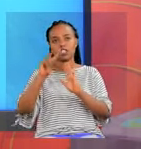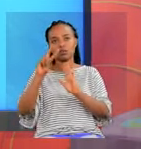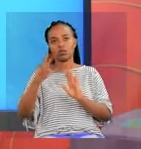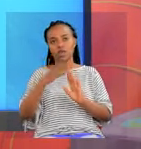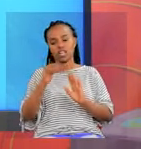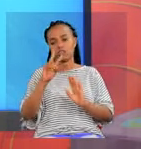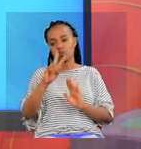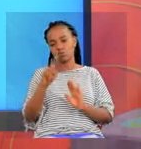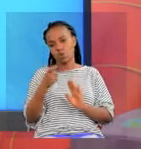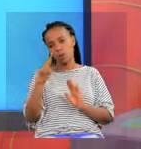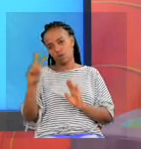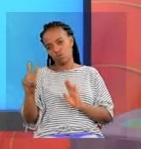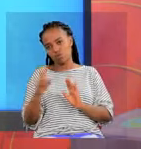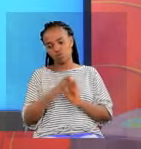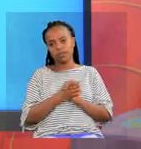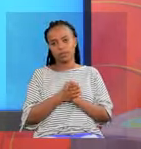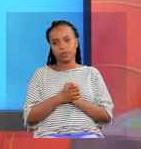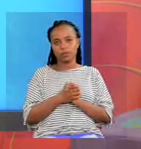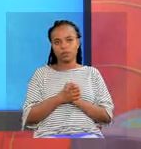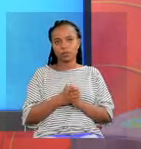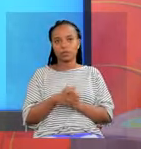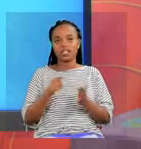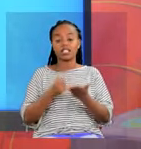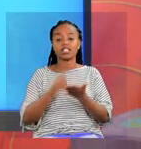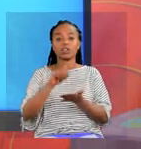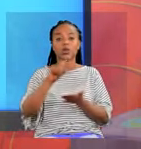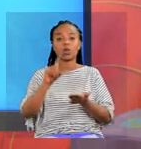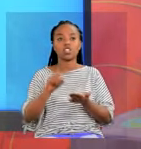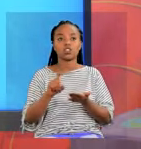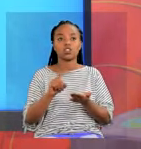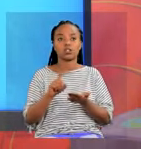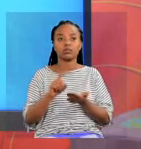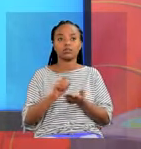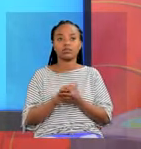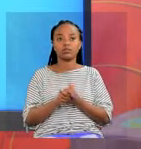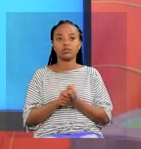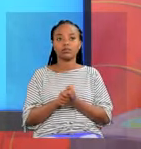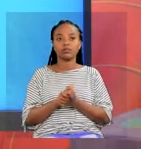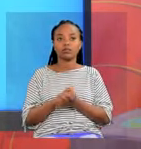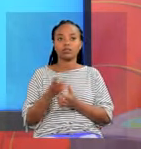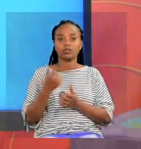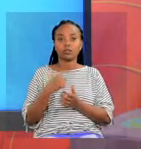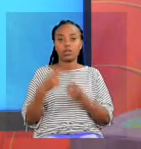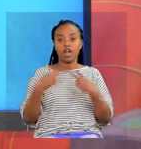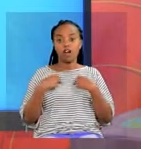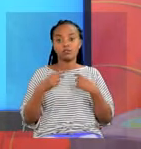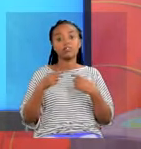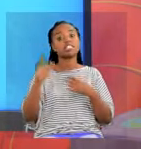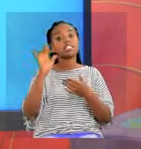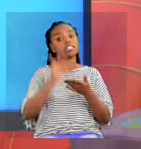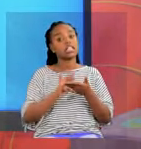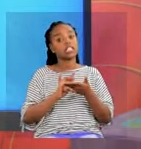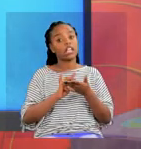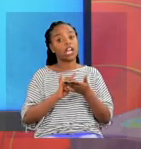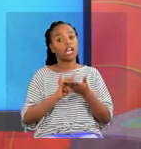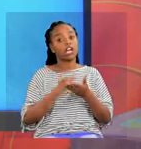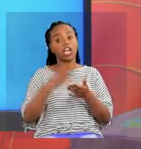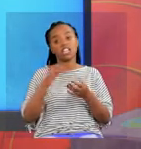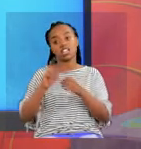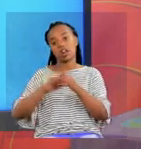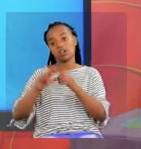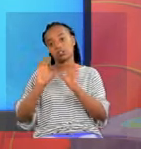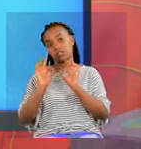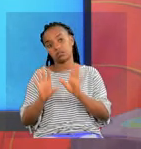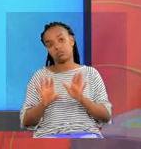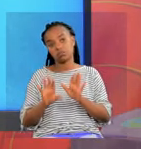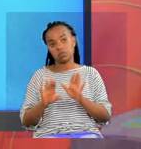2, 2. In this question, we don't have center and radius. To write equation